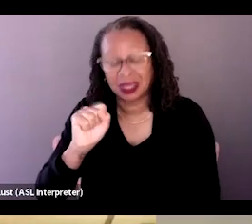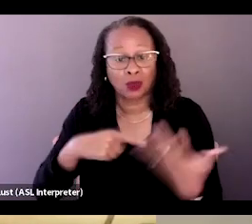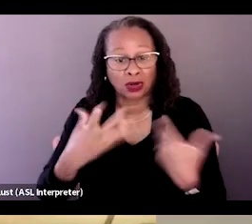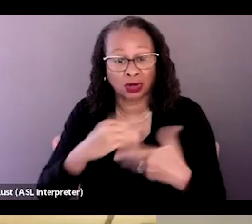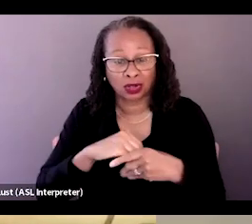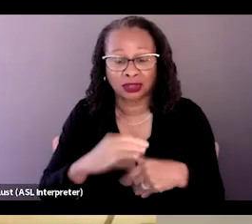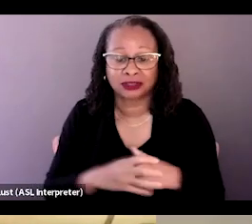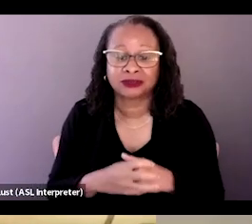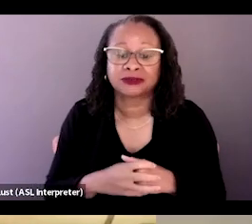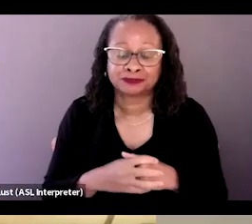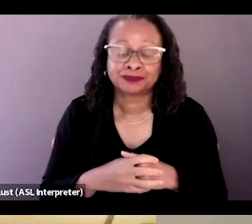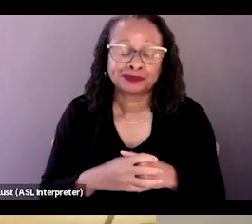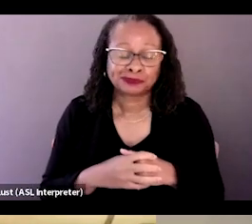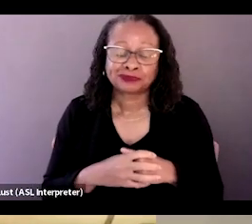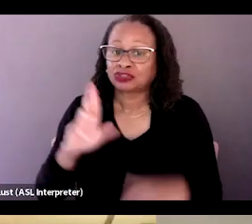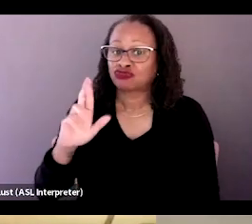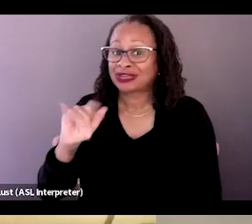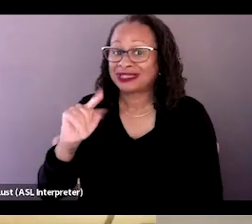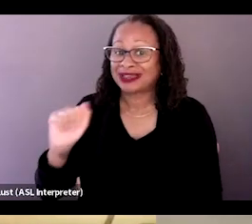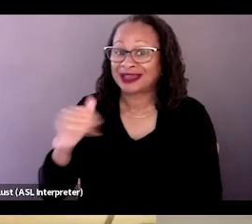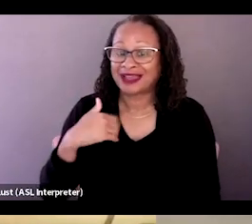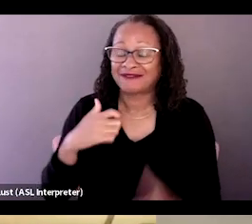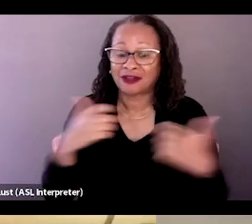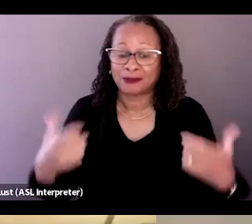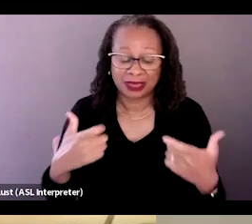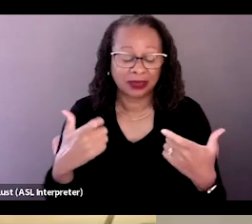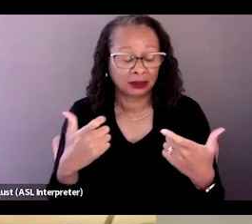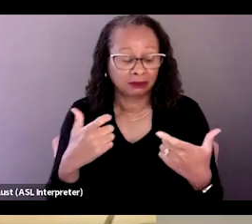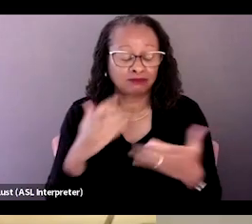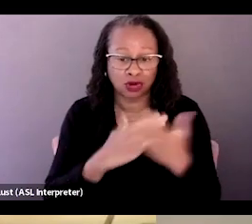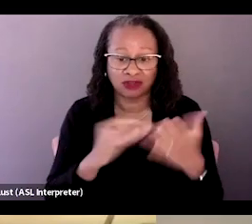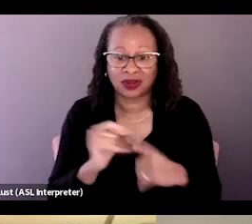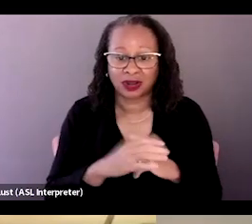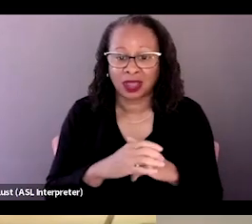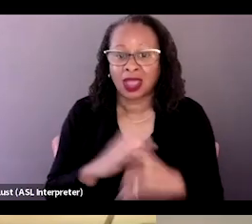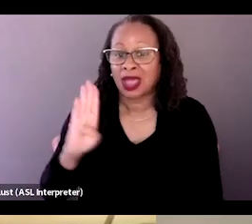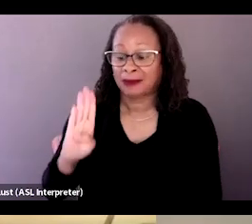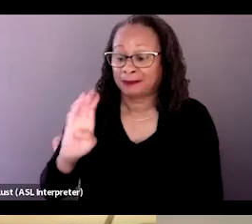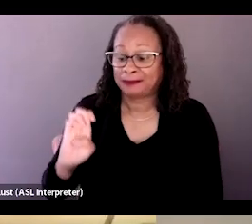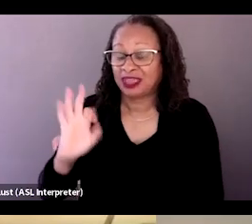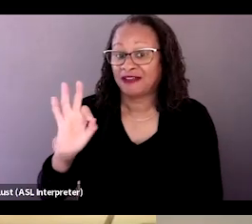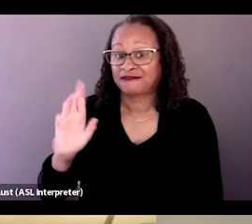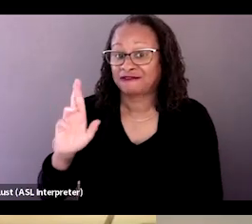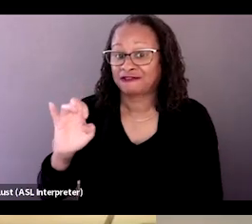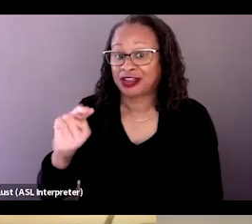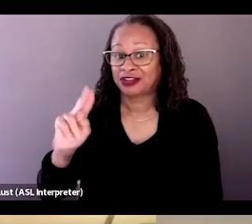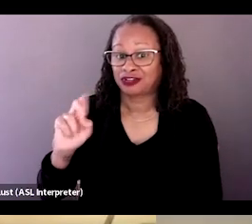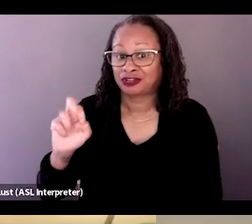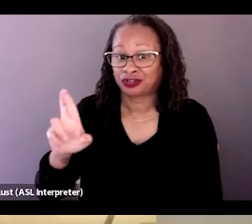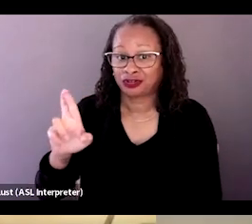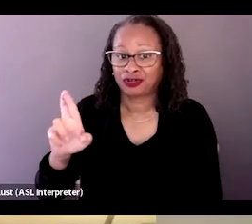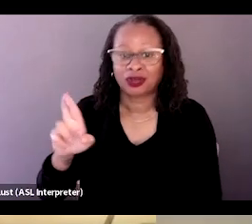big part in it. Rita, she's actually a befriender. A befriender is someone who is the first step before the